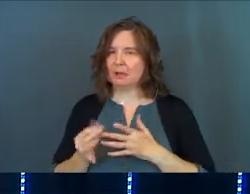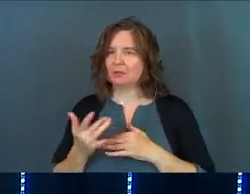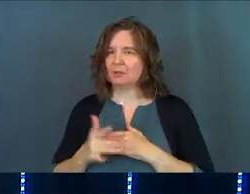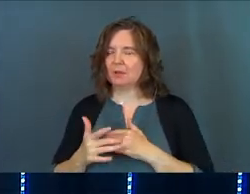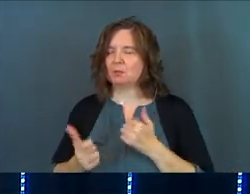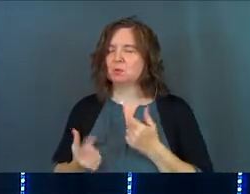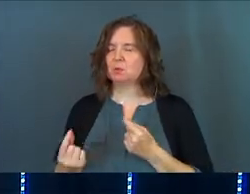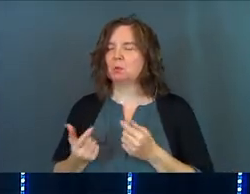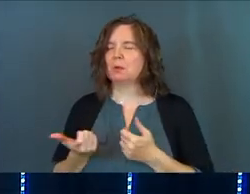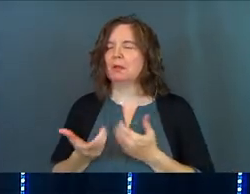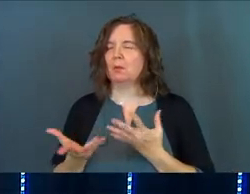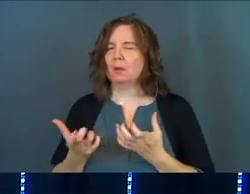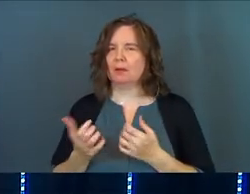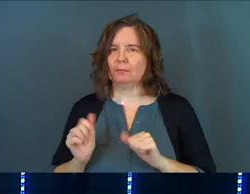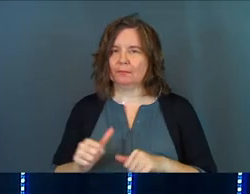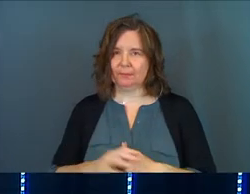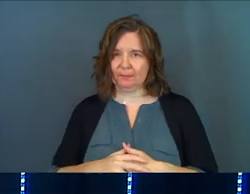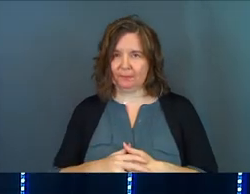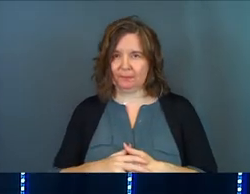open.